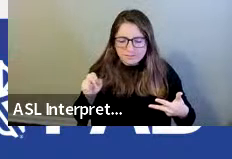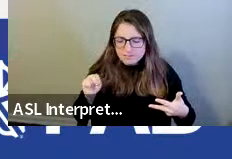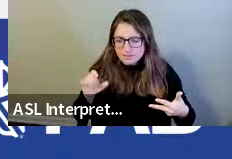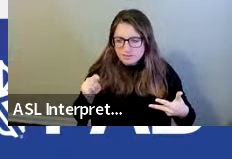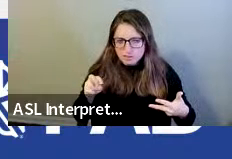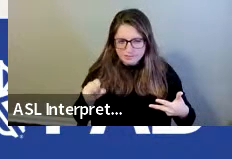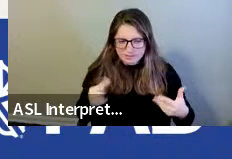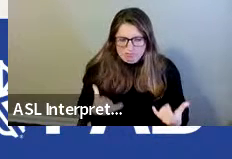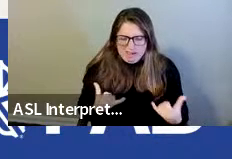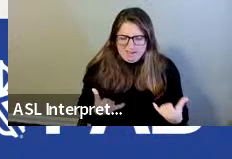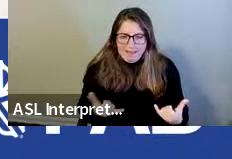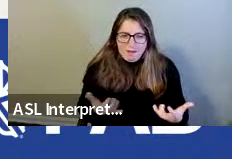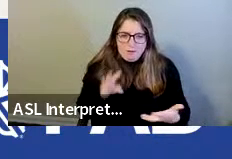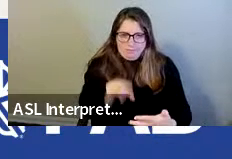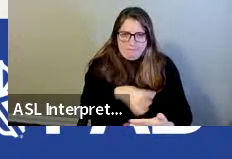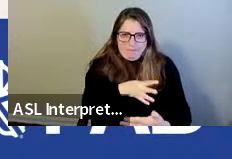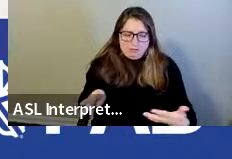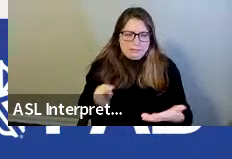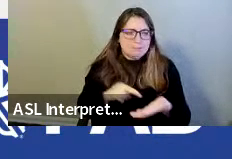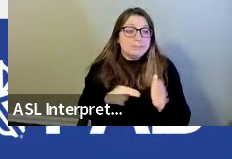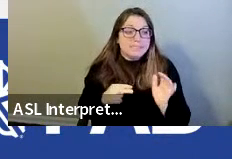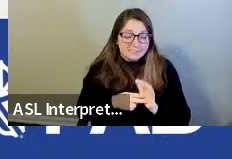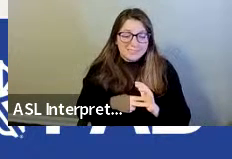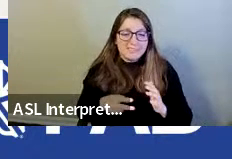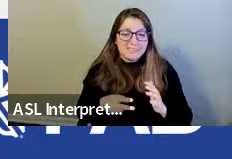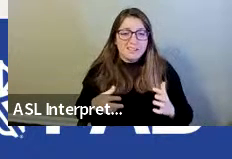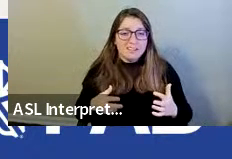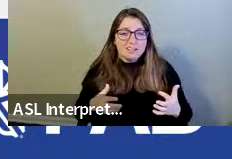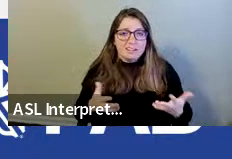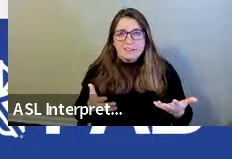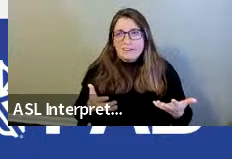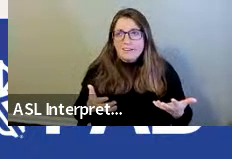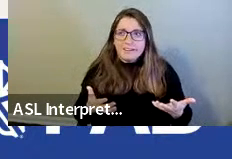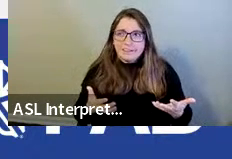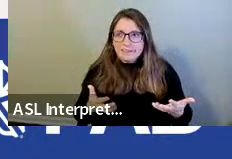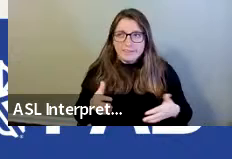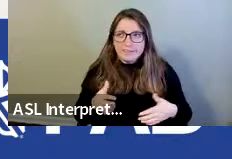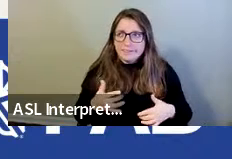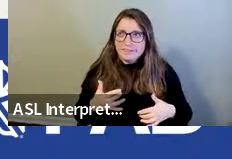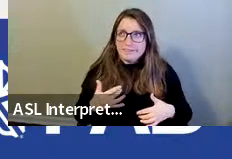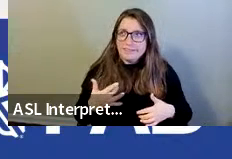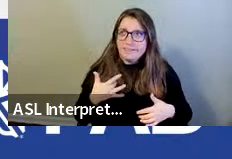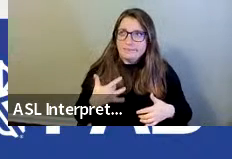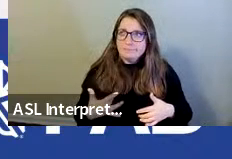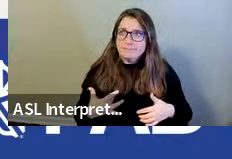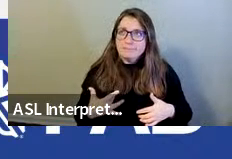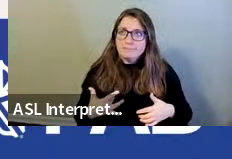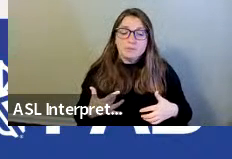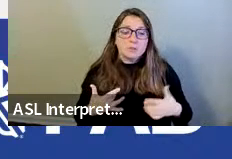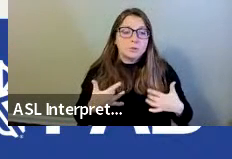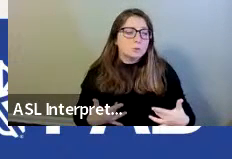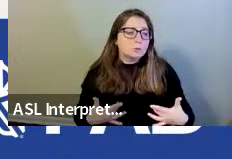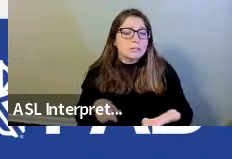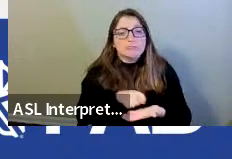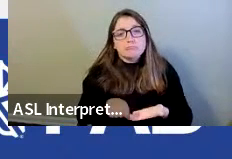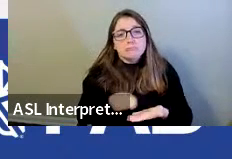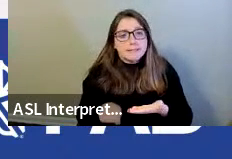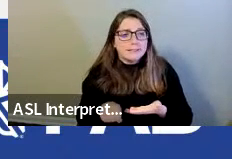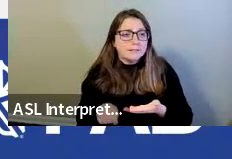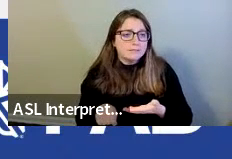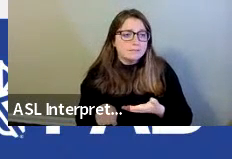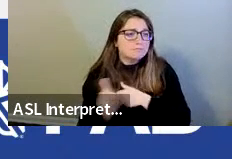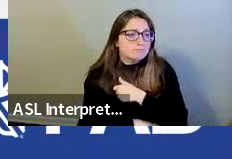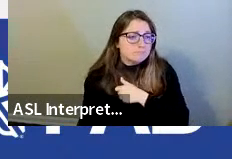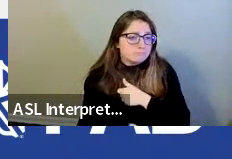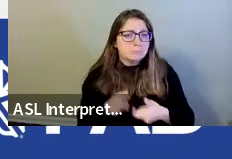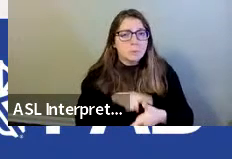acting disciplinary matrix, meaning the outcomes are either going to be a written reprimand, a suspension,